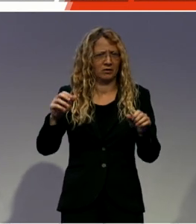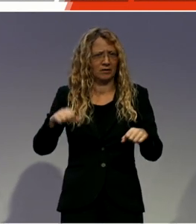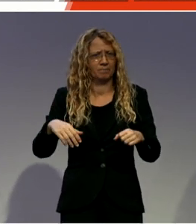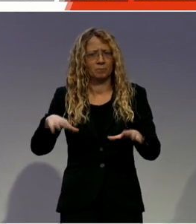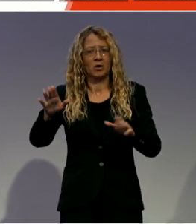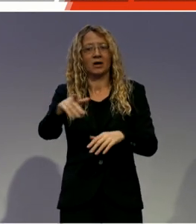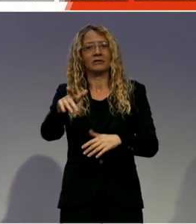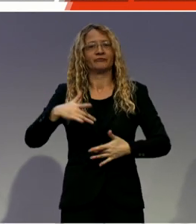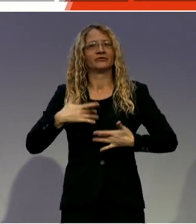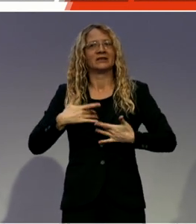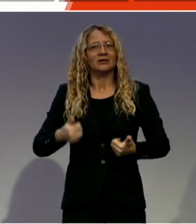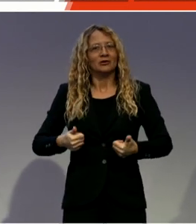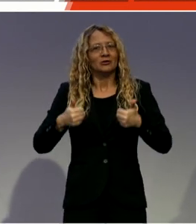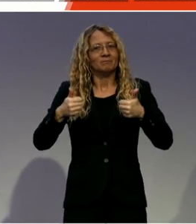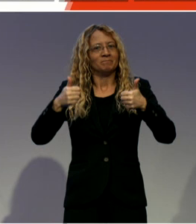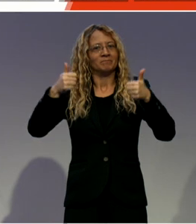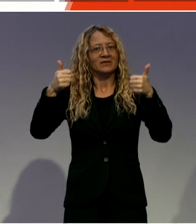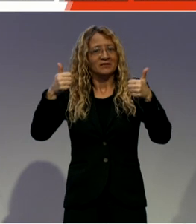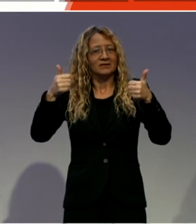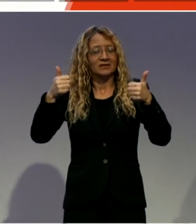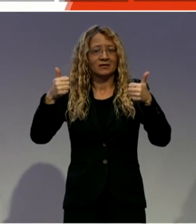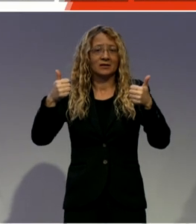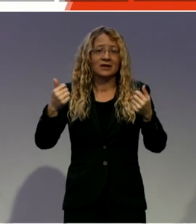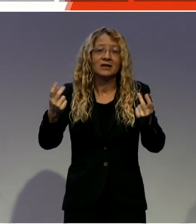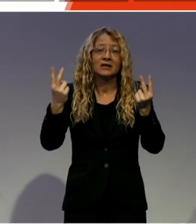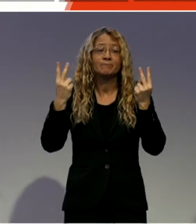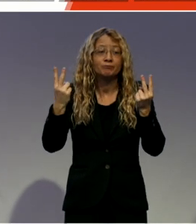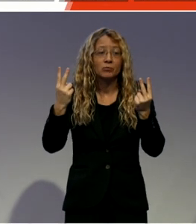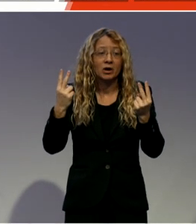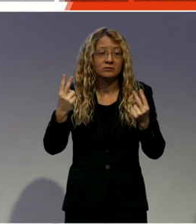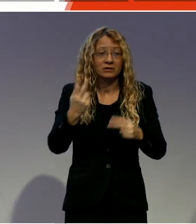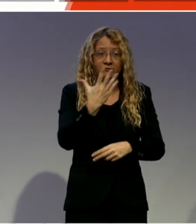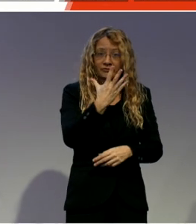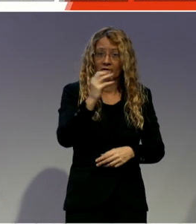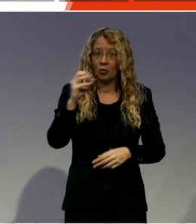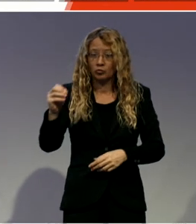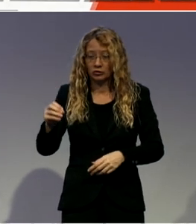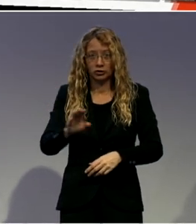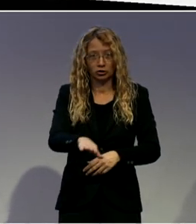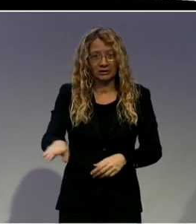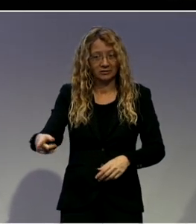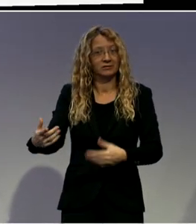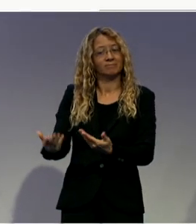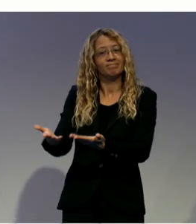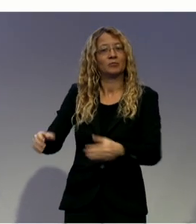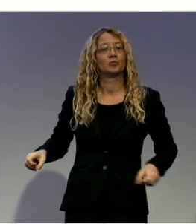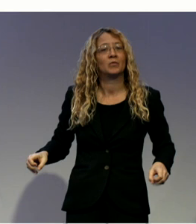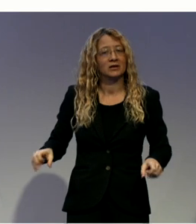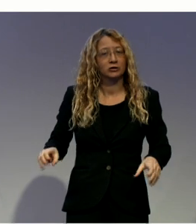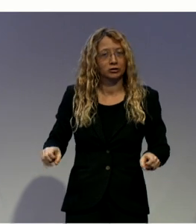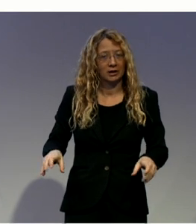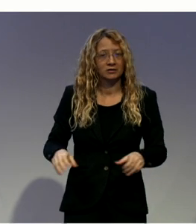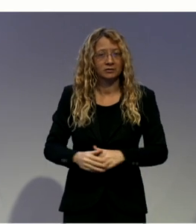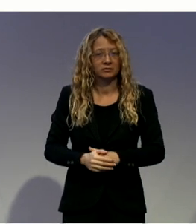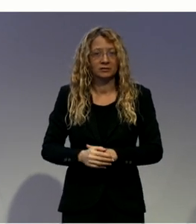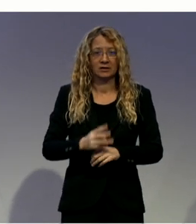important investment. All of these services cost us about 30 million Egyptian pound, okay? We